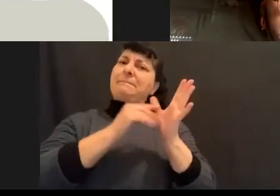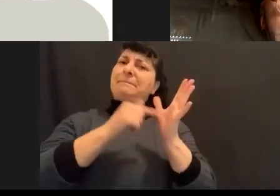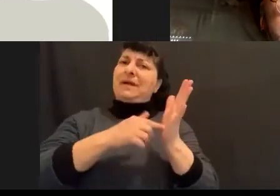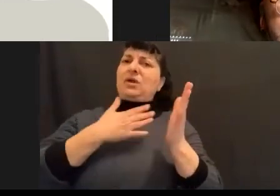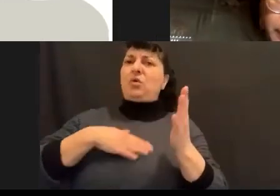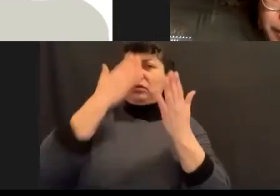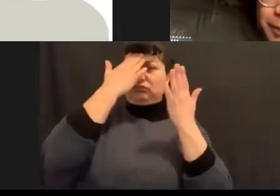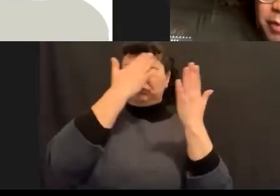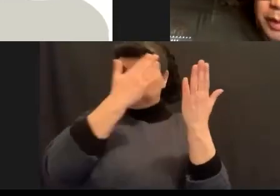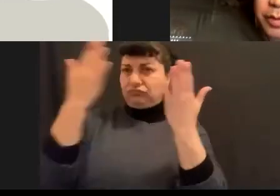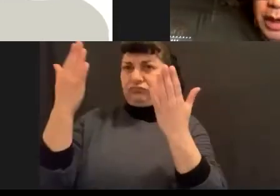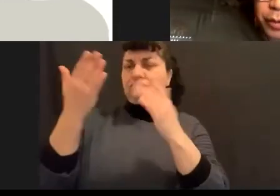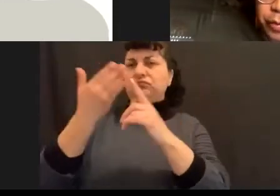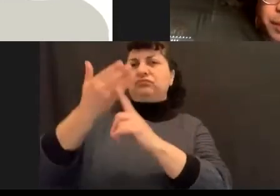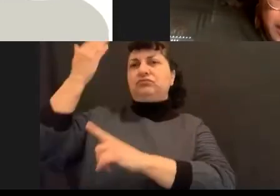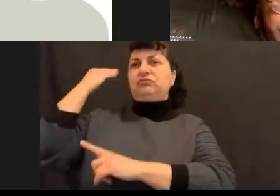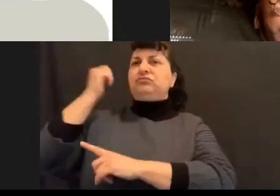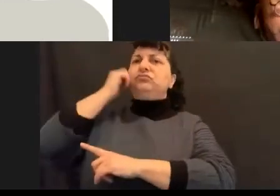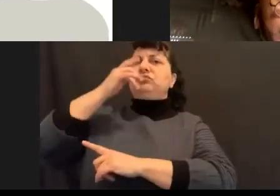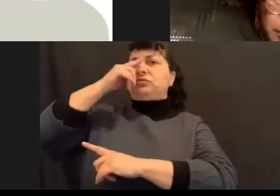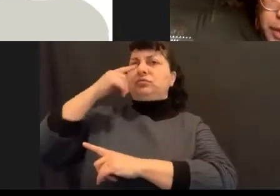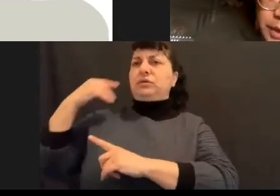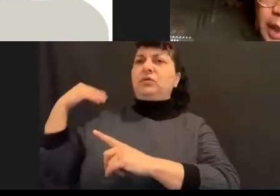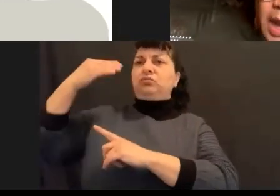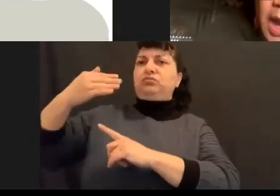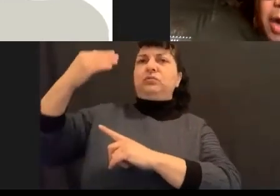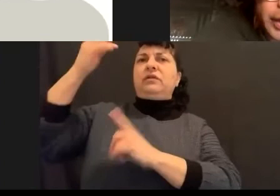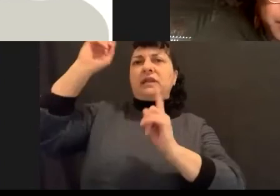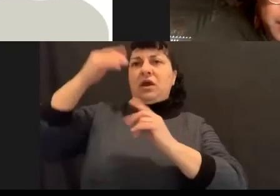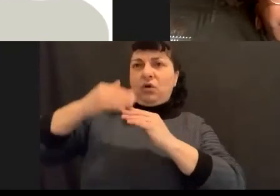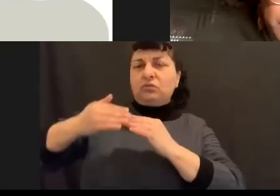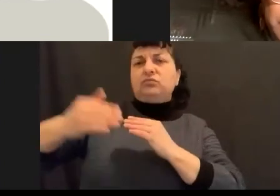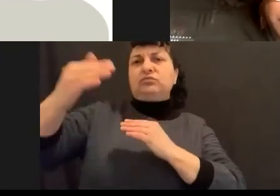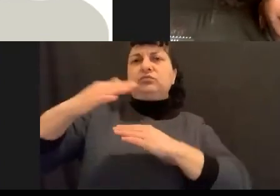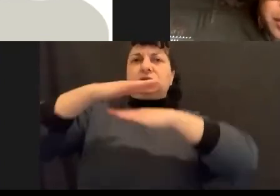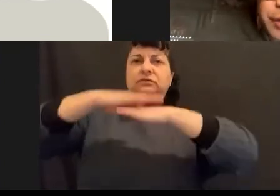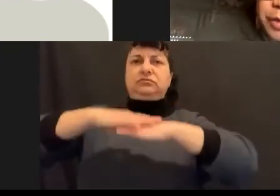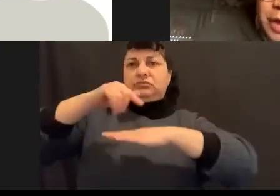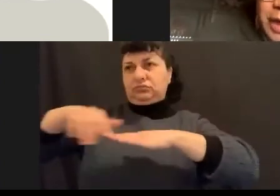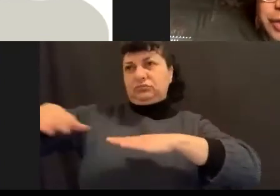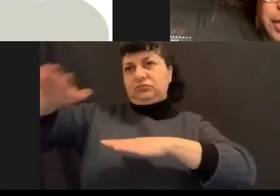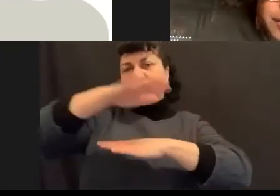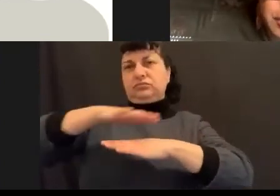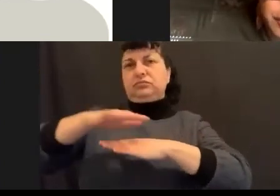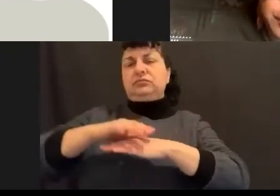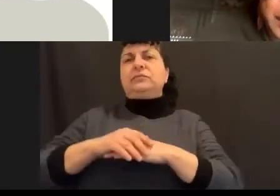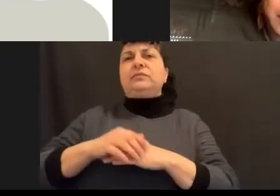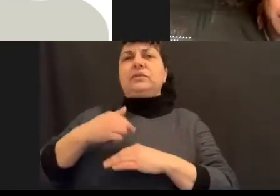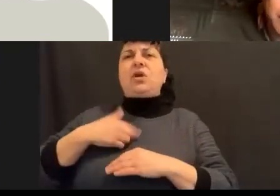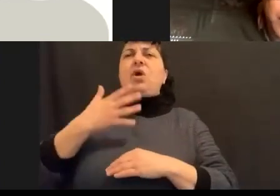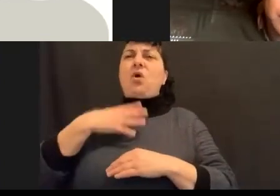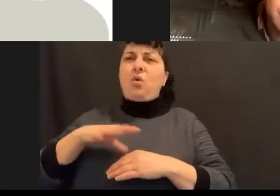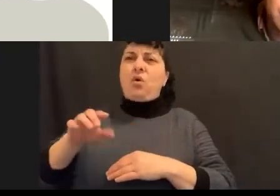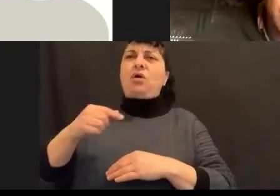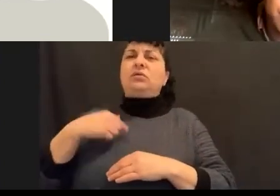owners of the land on which we're meeting and pay my respects to elders past, present and emerging. I'll keep my comments relatively brief because I can see that there are a lot of people